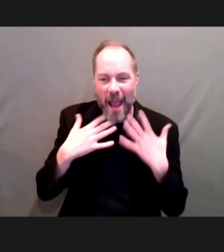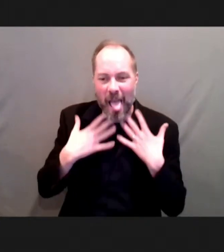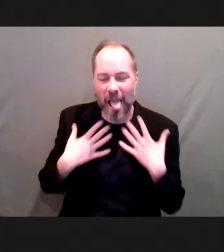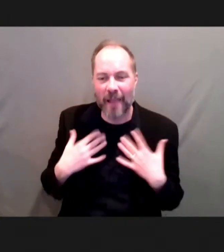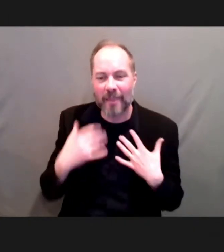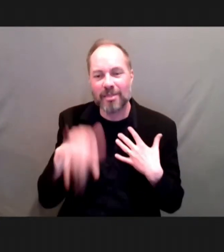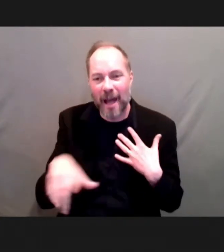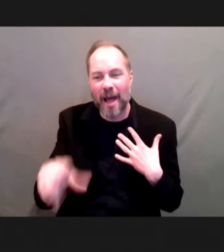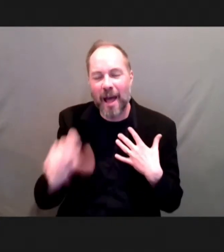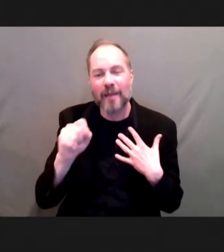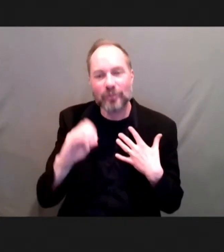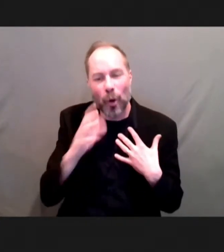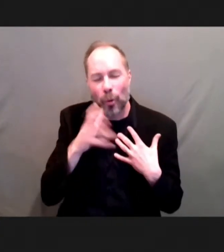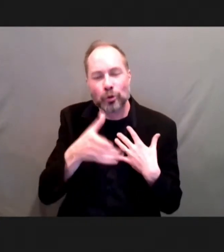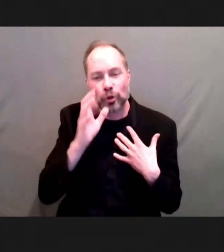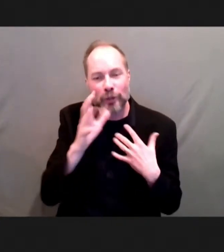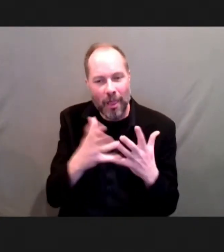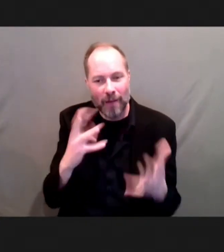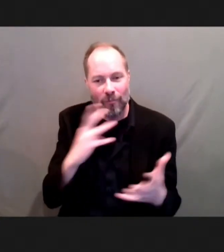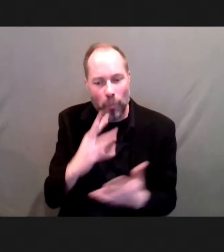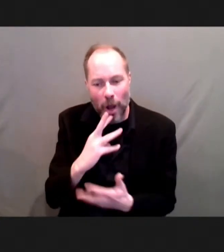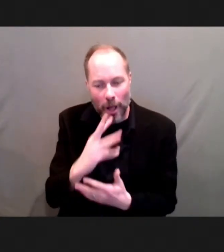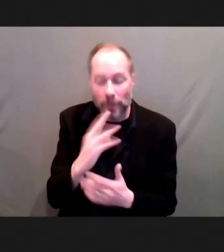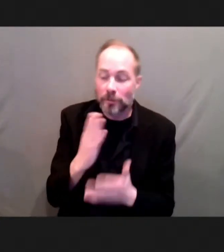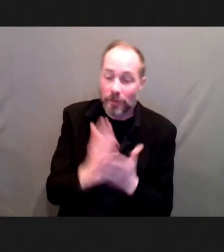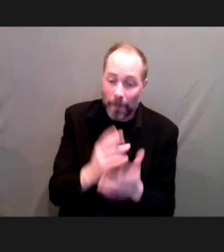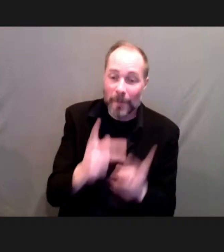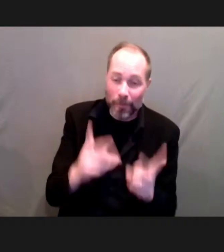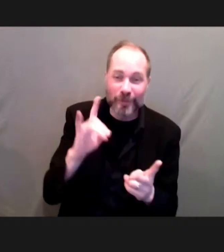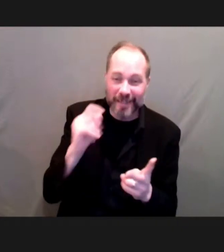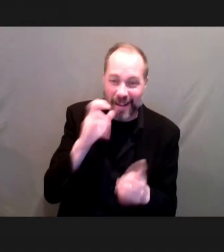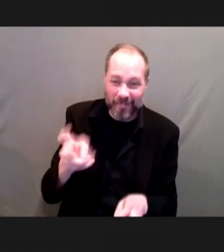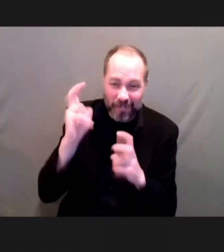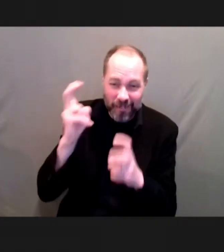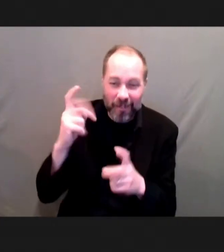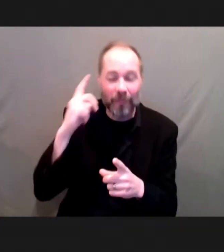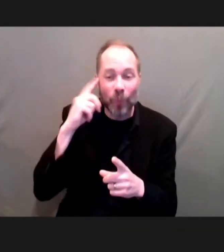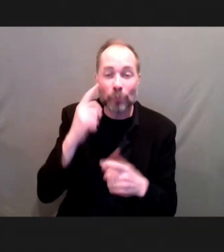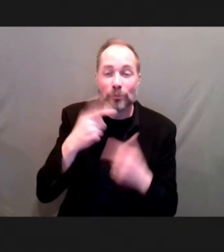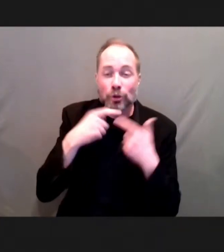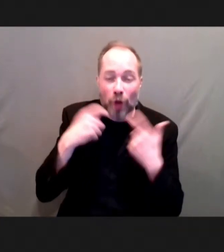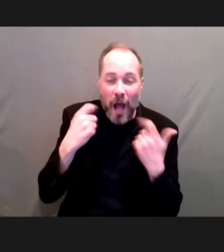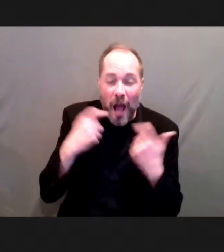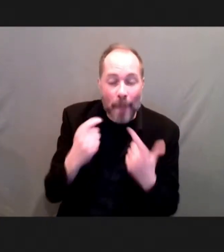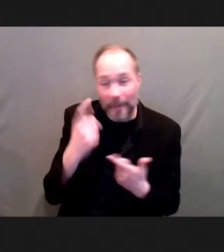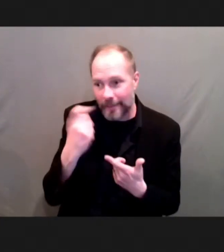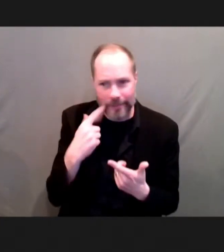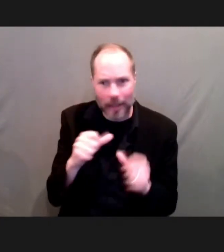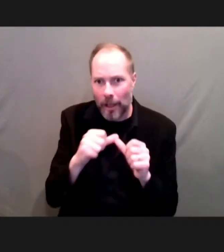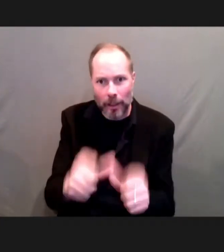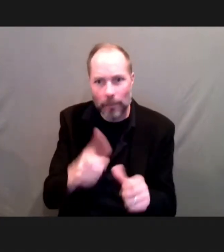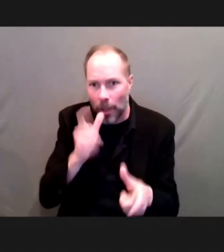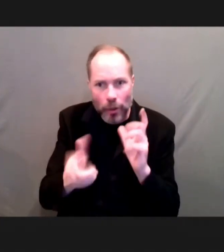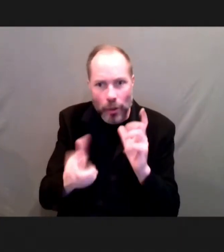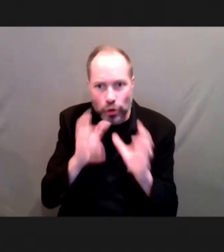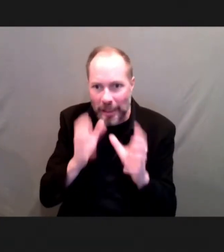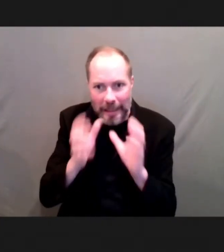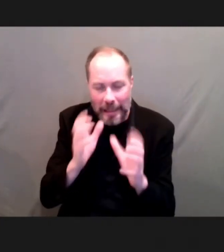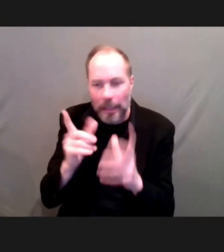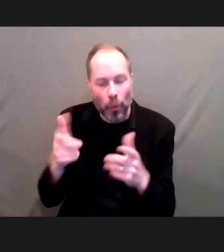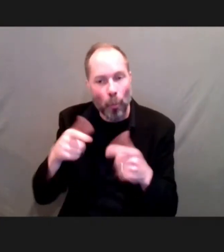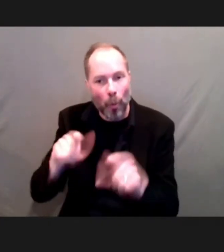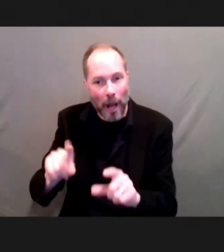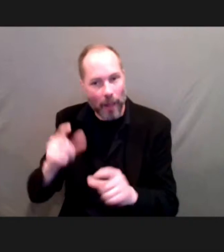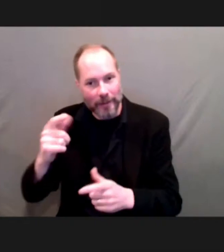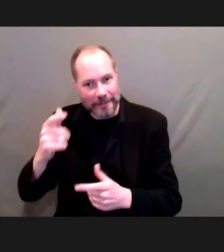that have simply had to be hospitalized for dehydration because they haven't kept fully hydrated while they're experiencing COVID. Colorado's